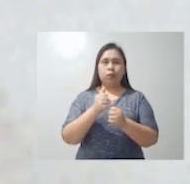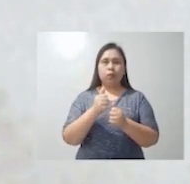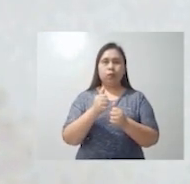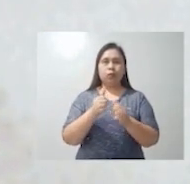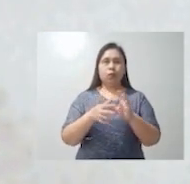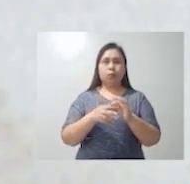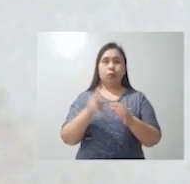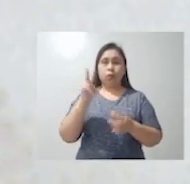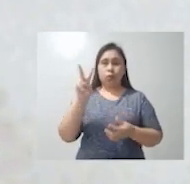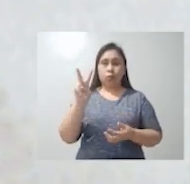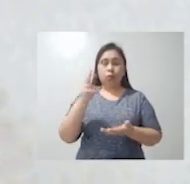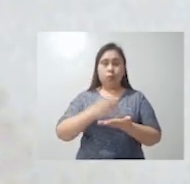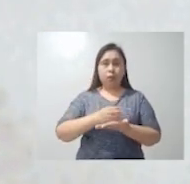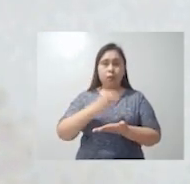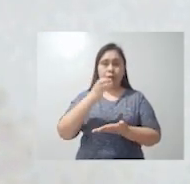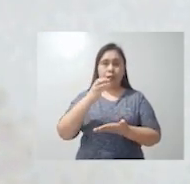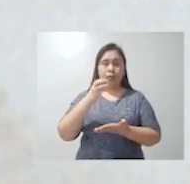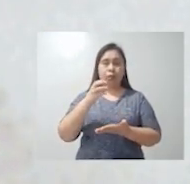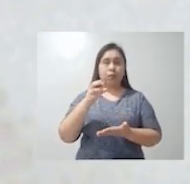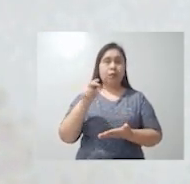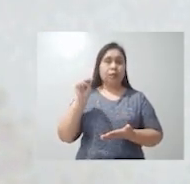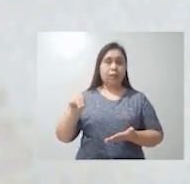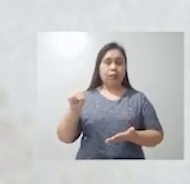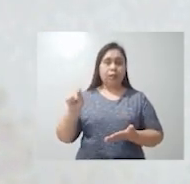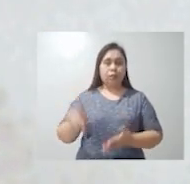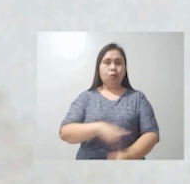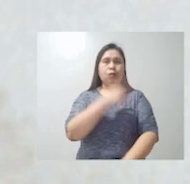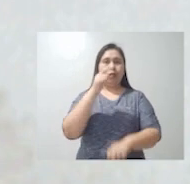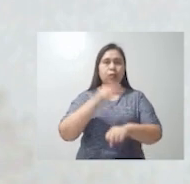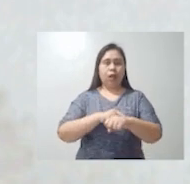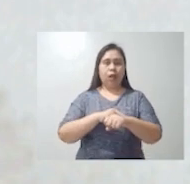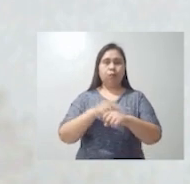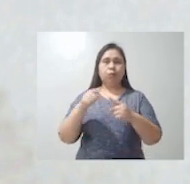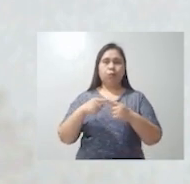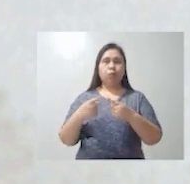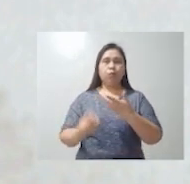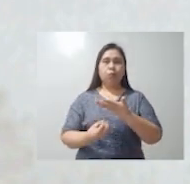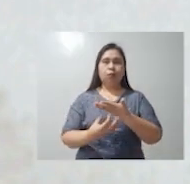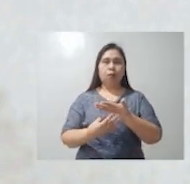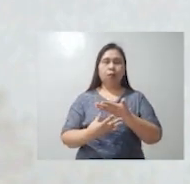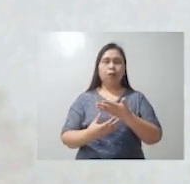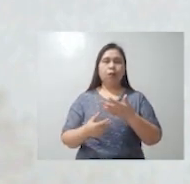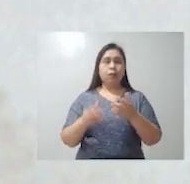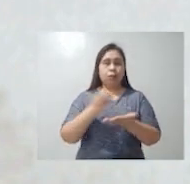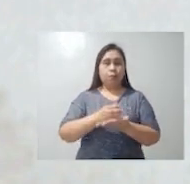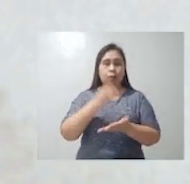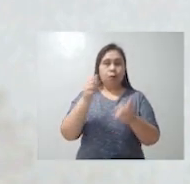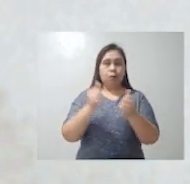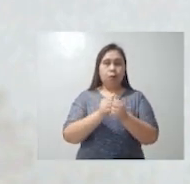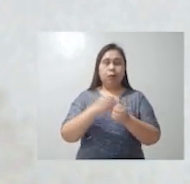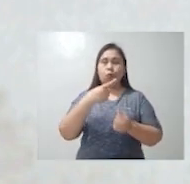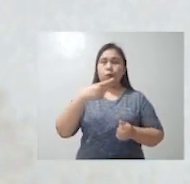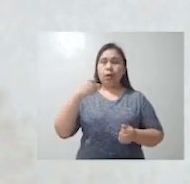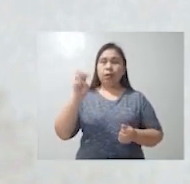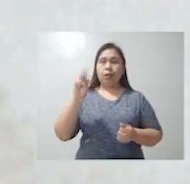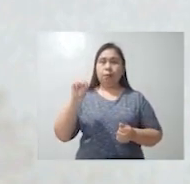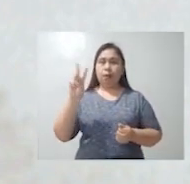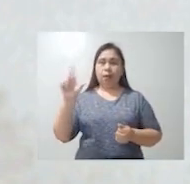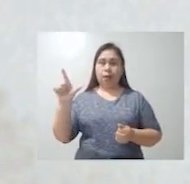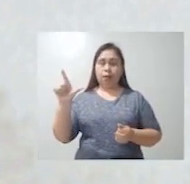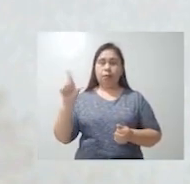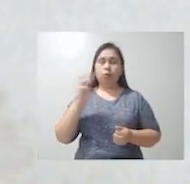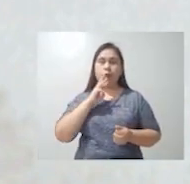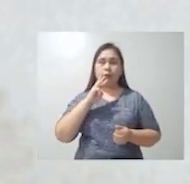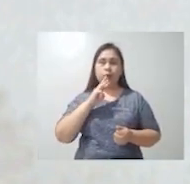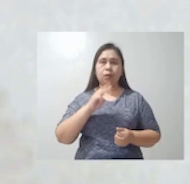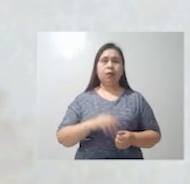two beakers will need longer time to boil? A. A beaker with 100 ml of water. B. A